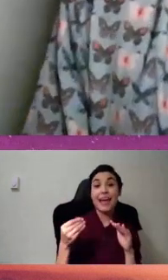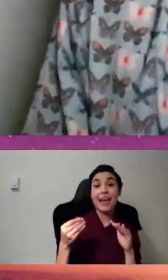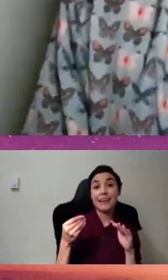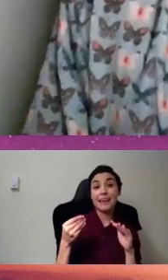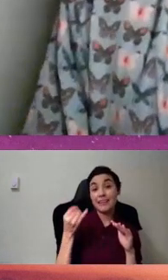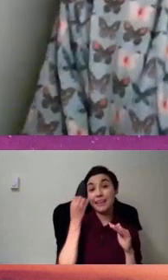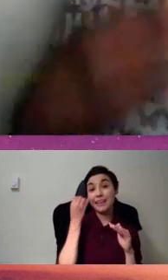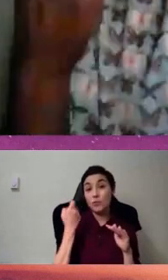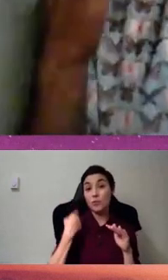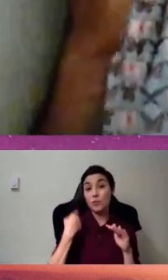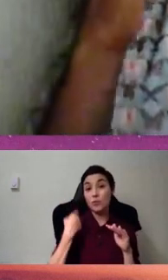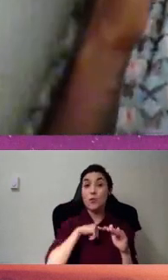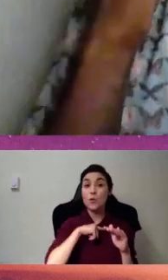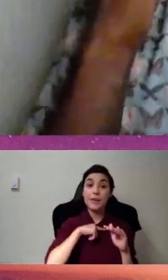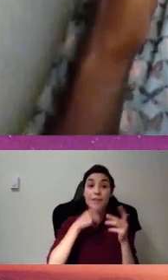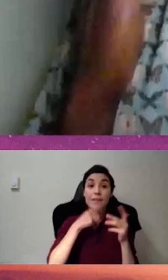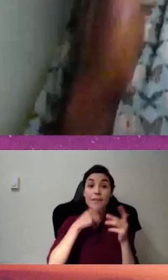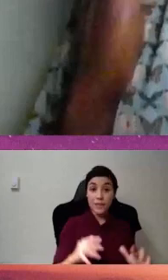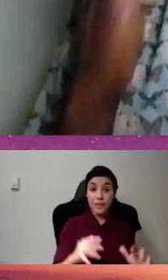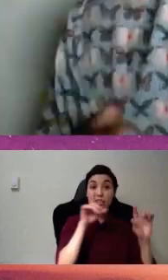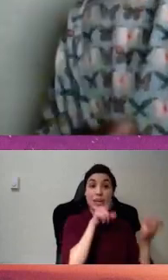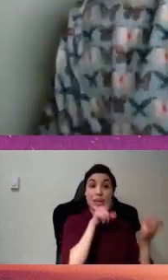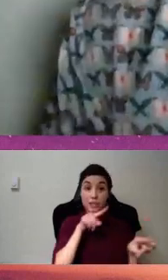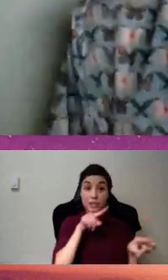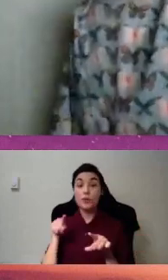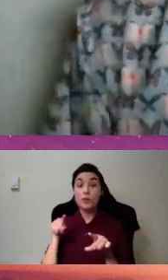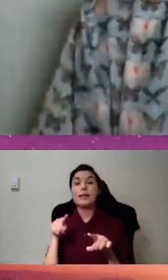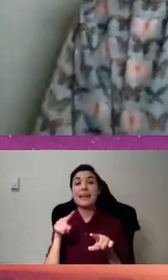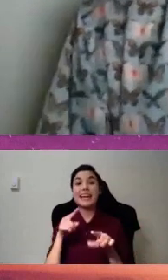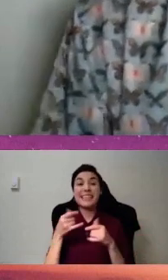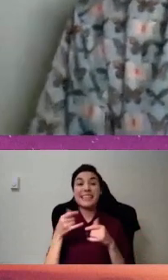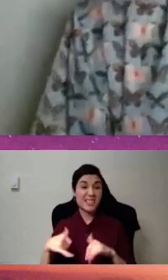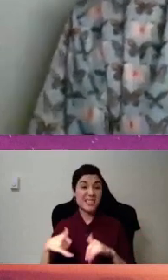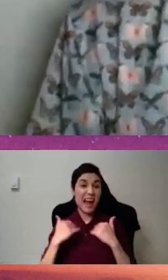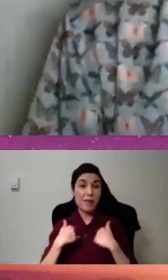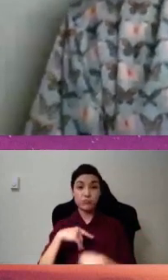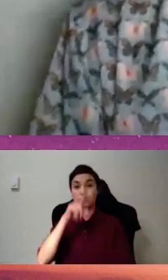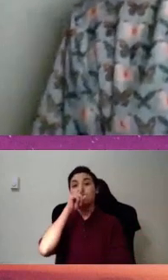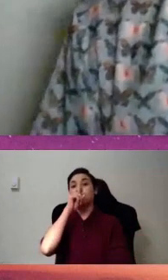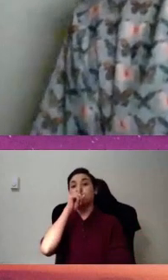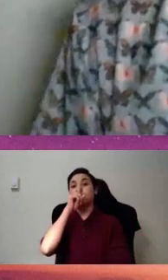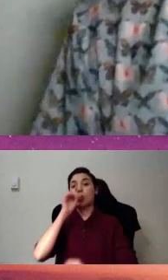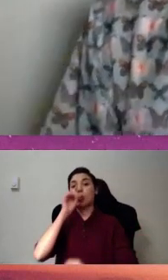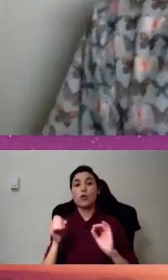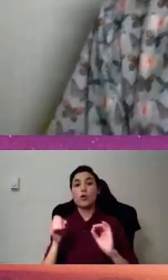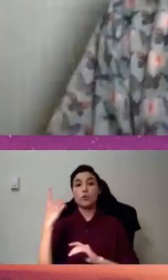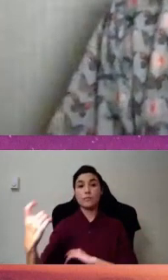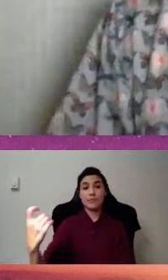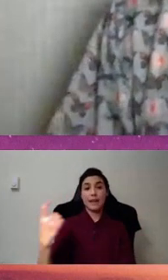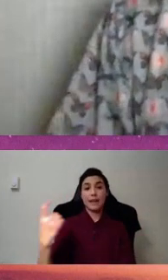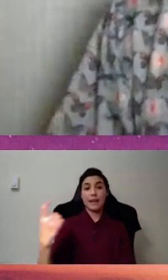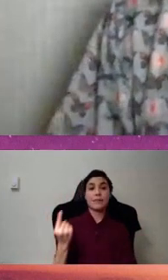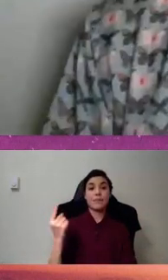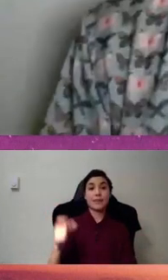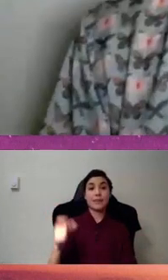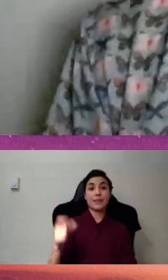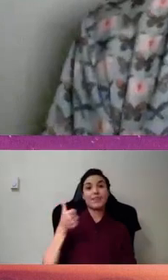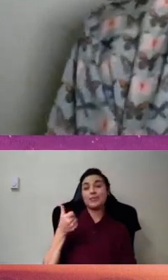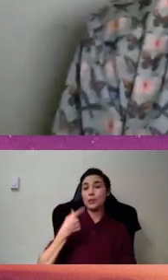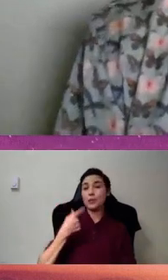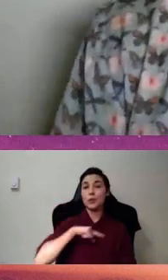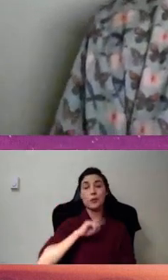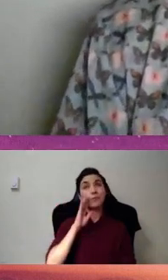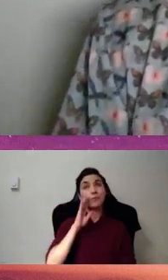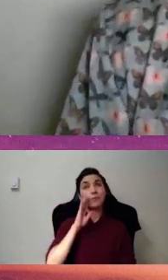respond to that question, then we can, wrap up and go live our lives in all caps. Go live